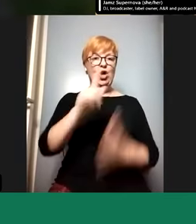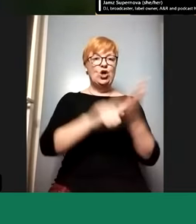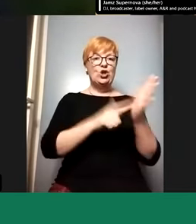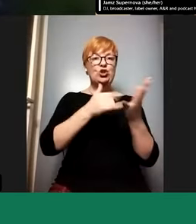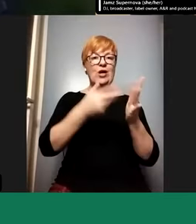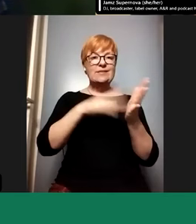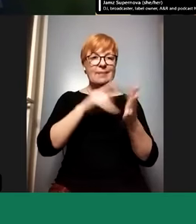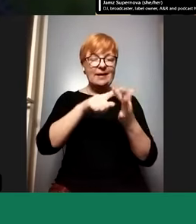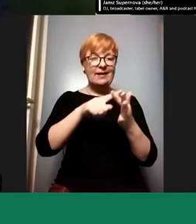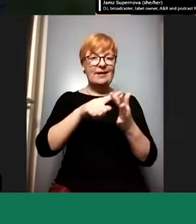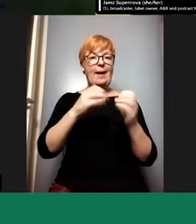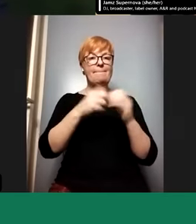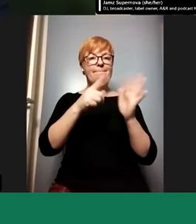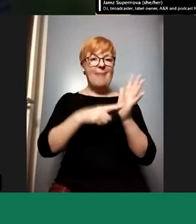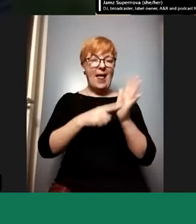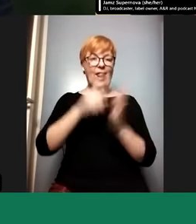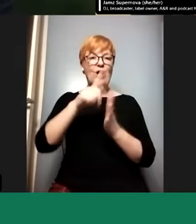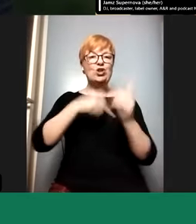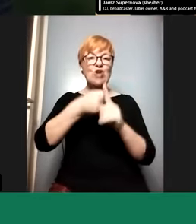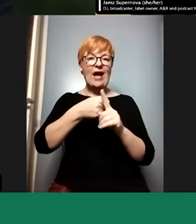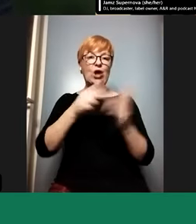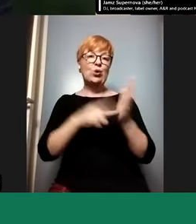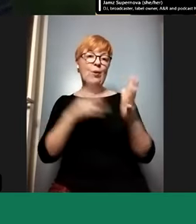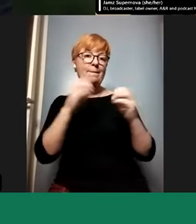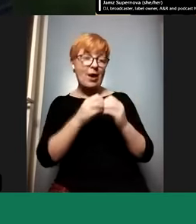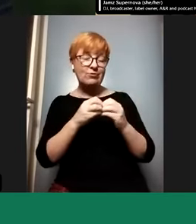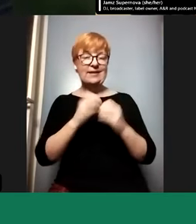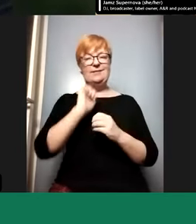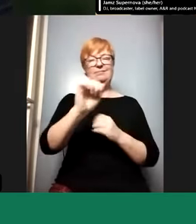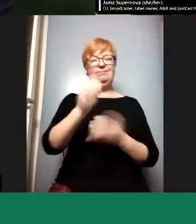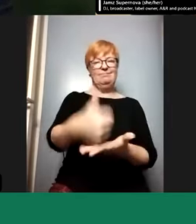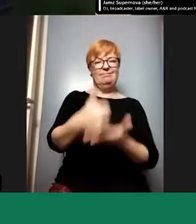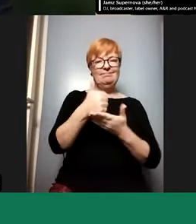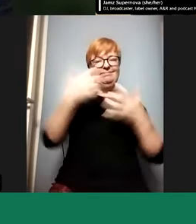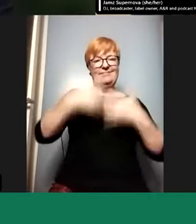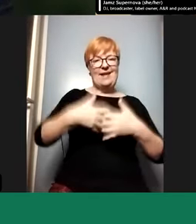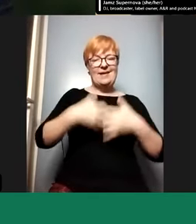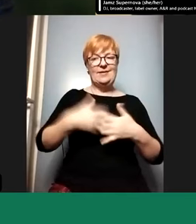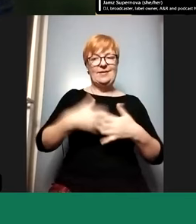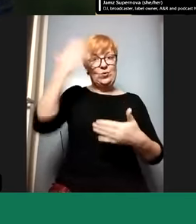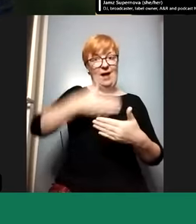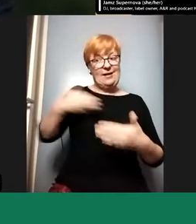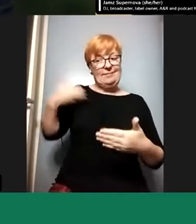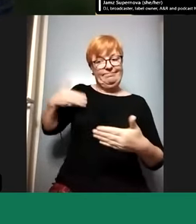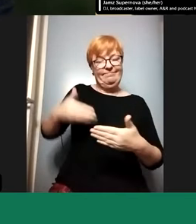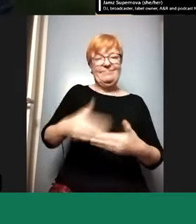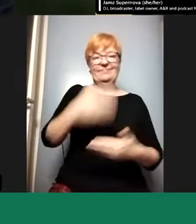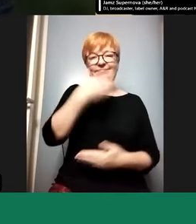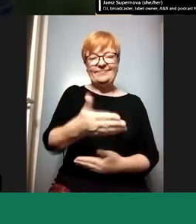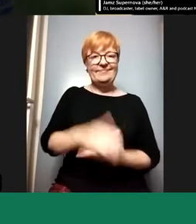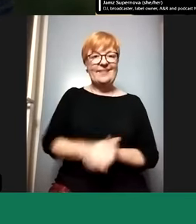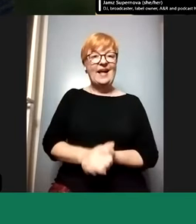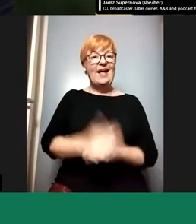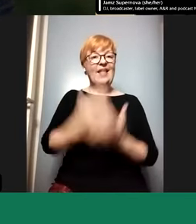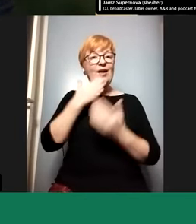your technical assistance and programming expertise tonight and everything you've done in the lead up to this event. So thank you all and have a